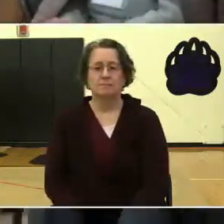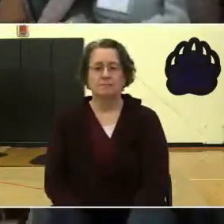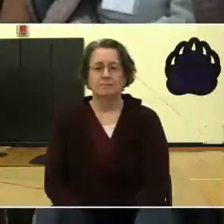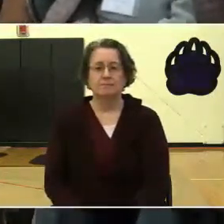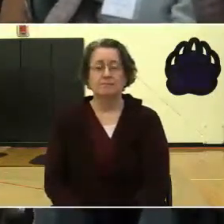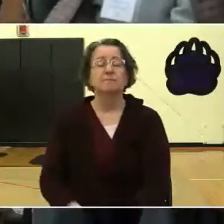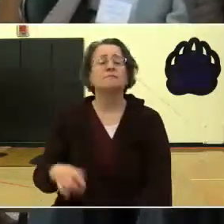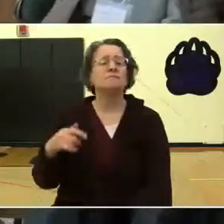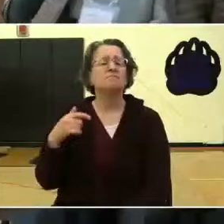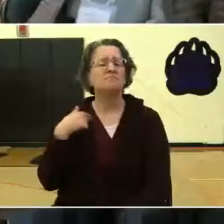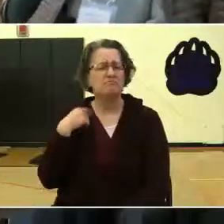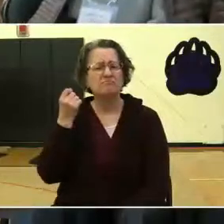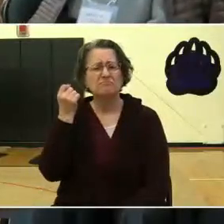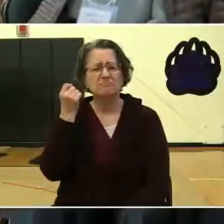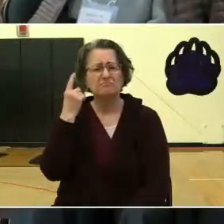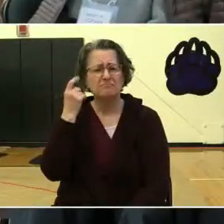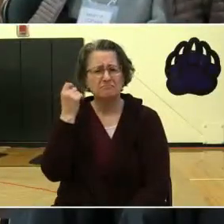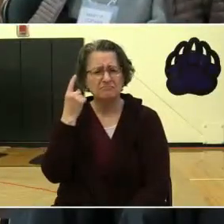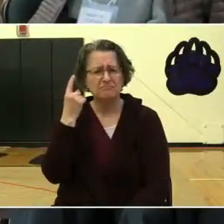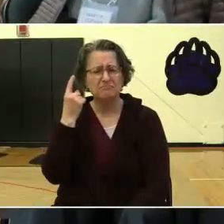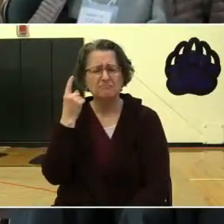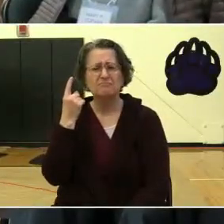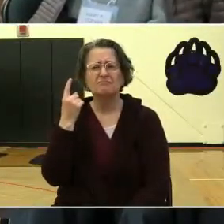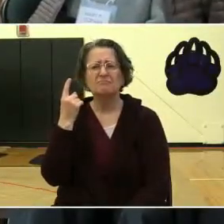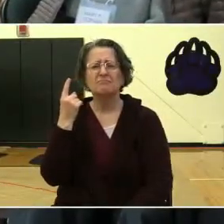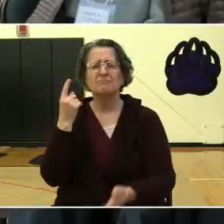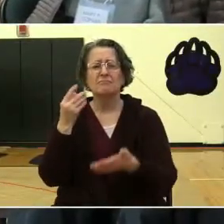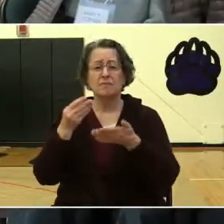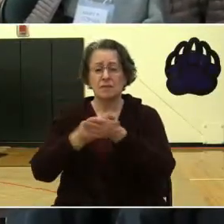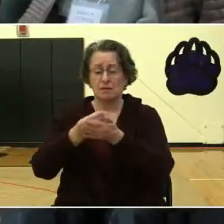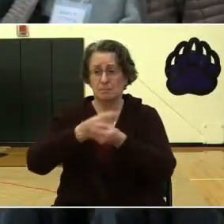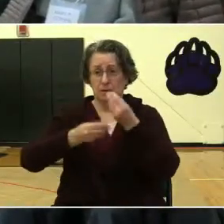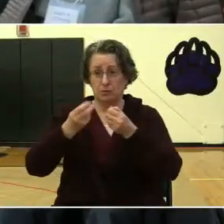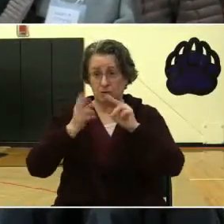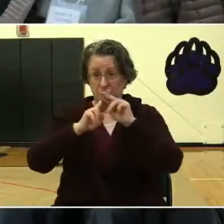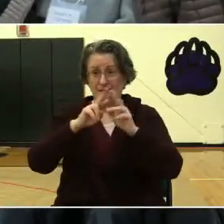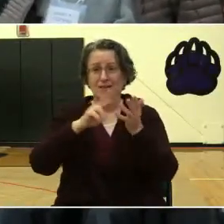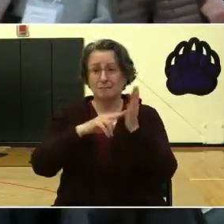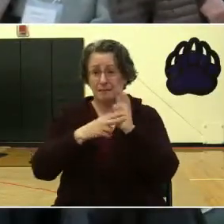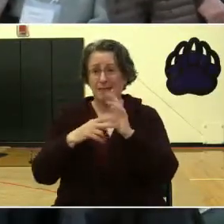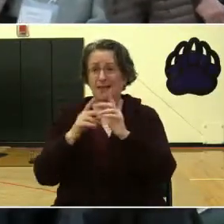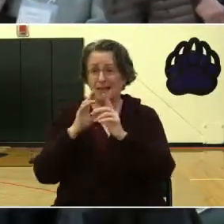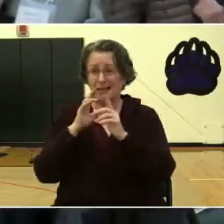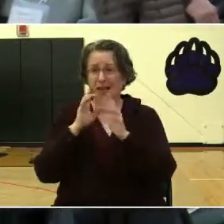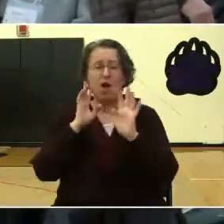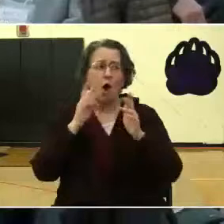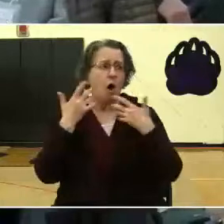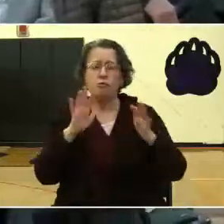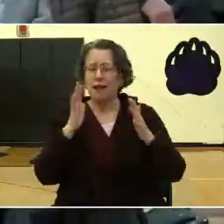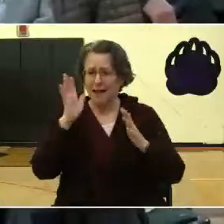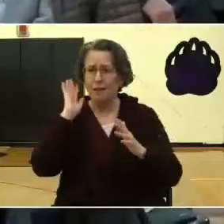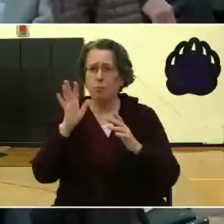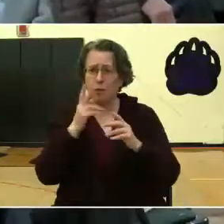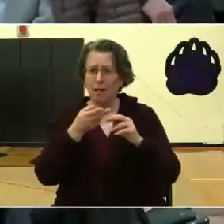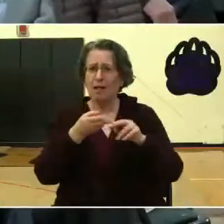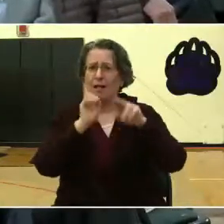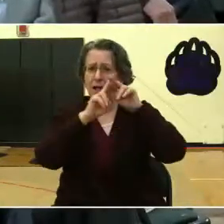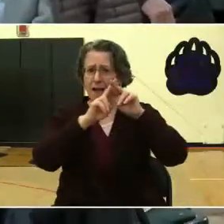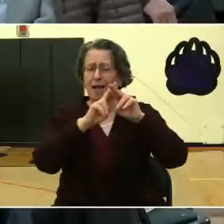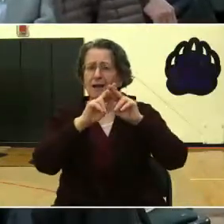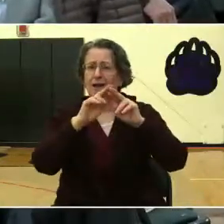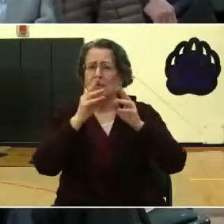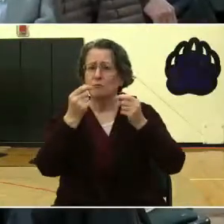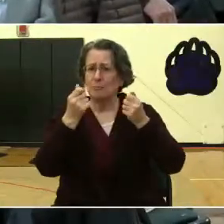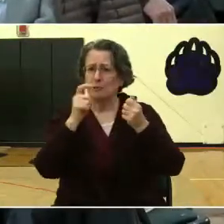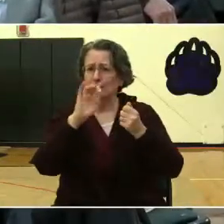um my understanding the budget is going to increase the property tax by over 10% is that I have more to